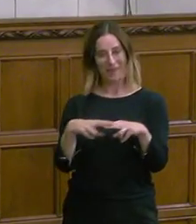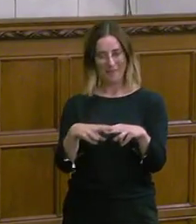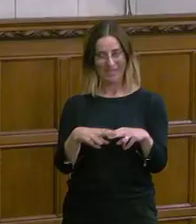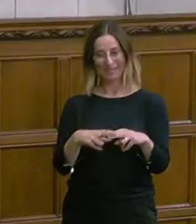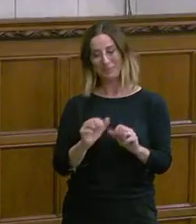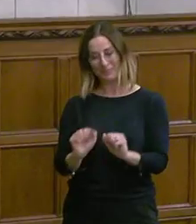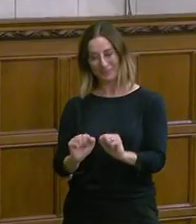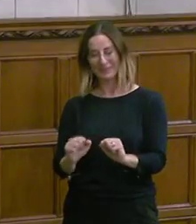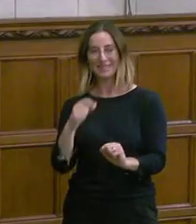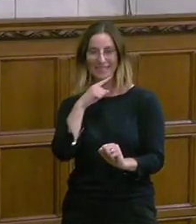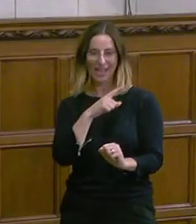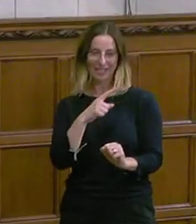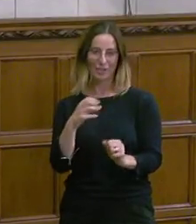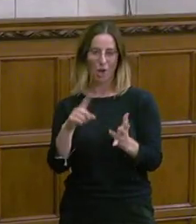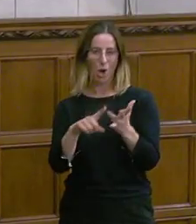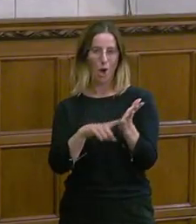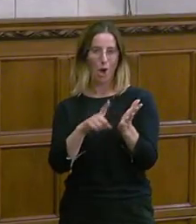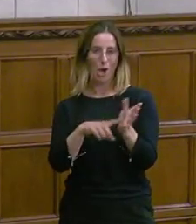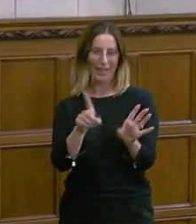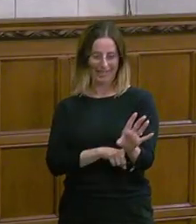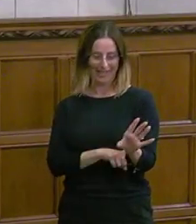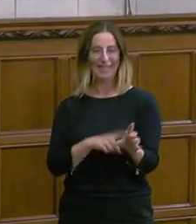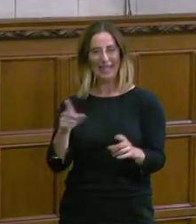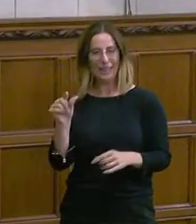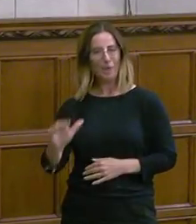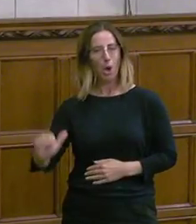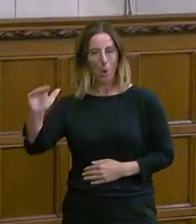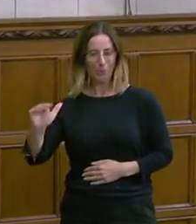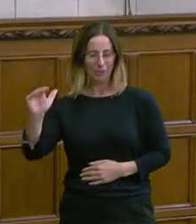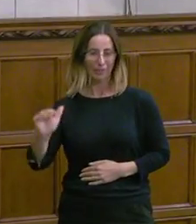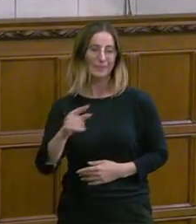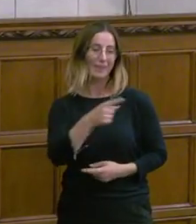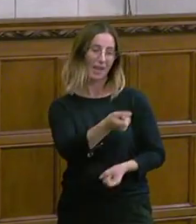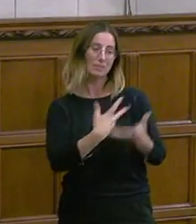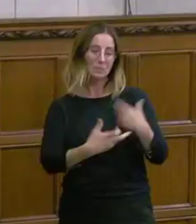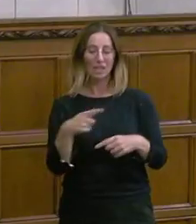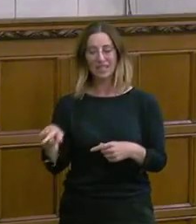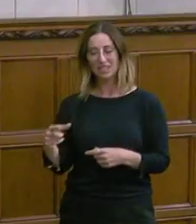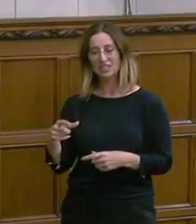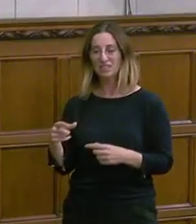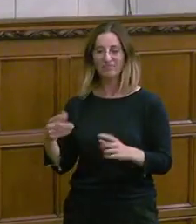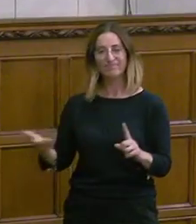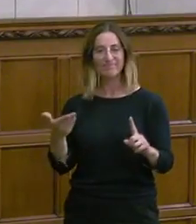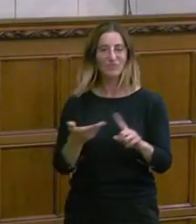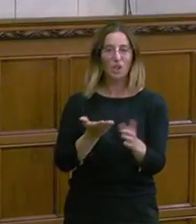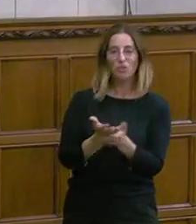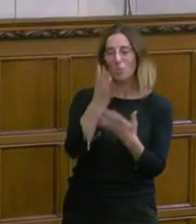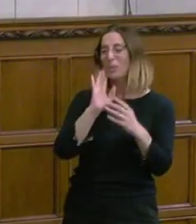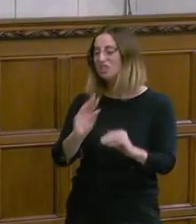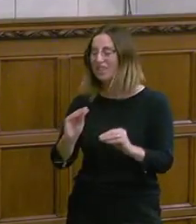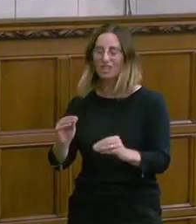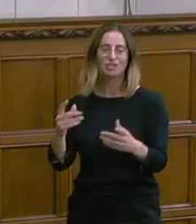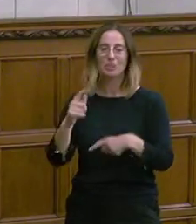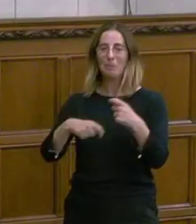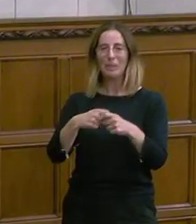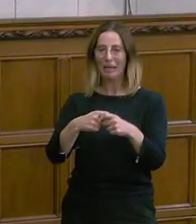much older and is further down the track, they said that he's had a very mixed journey and what felt like a narrowing and limiting of choices as he got older